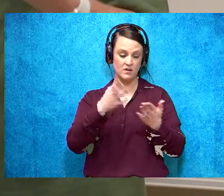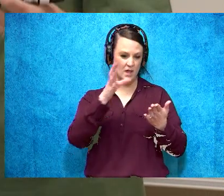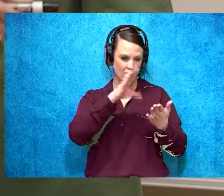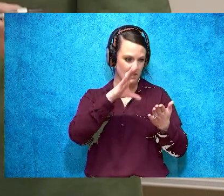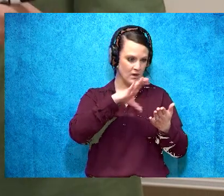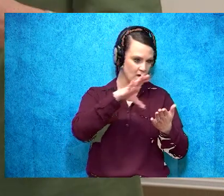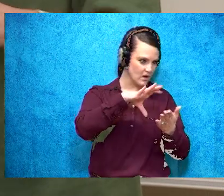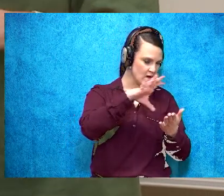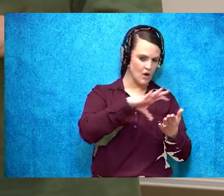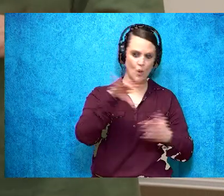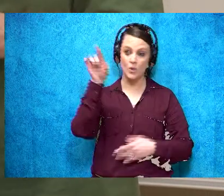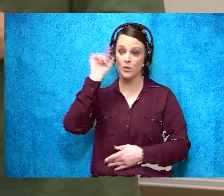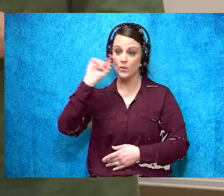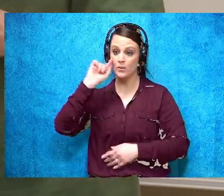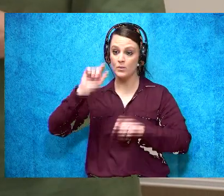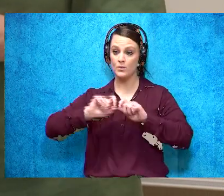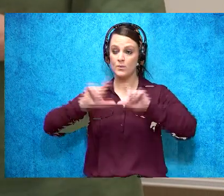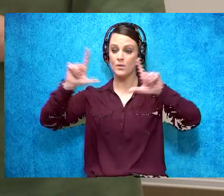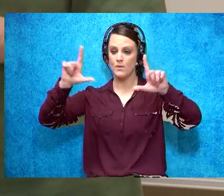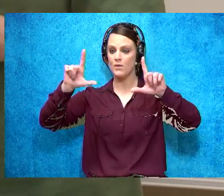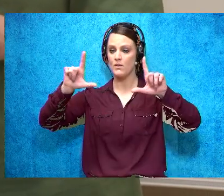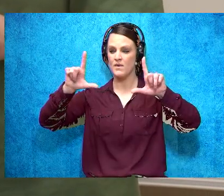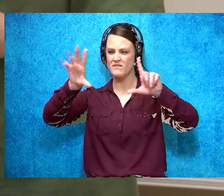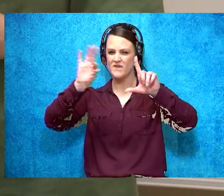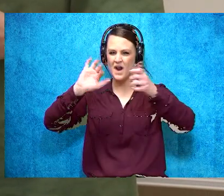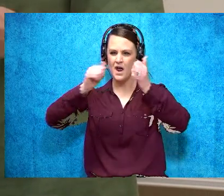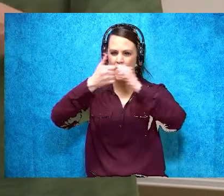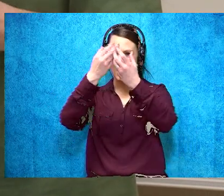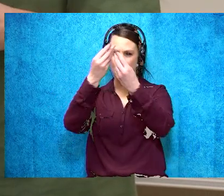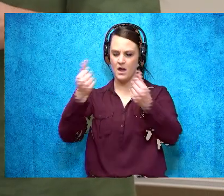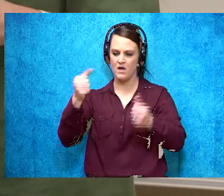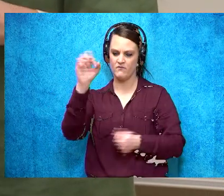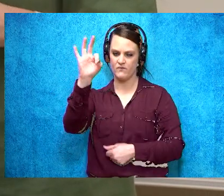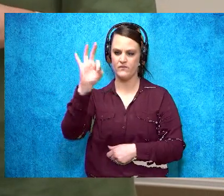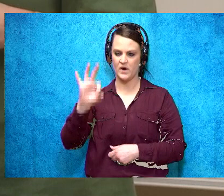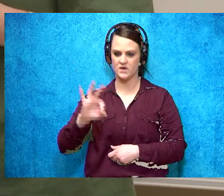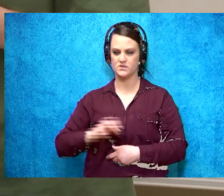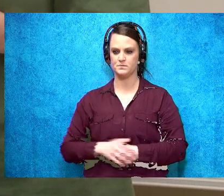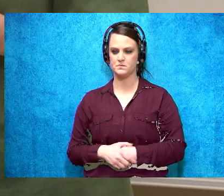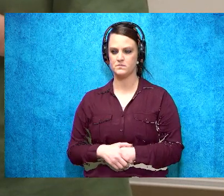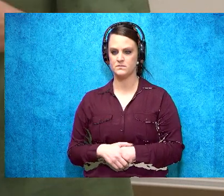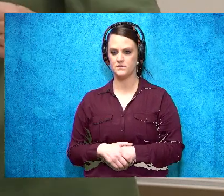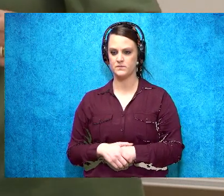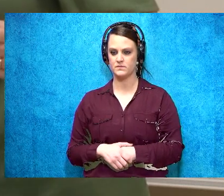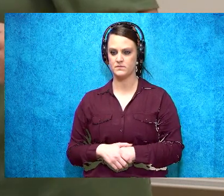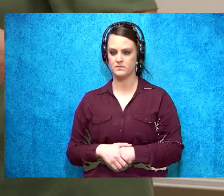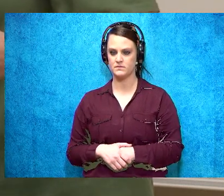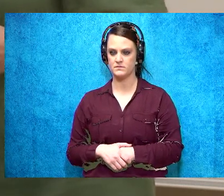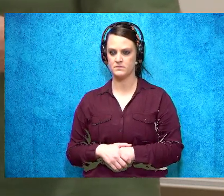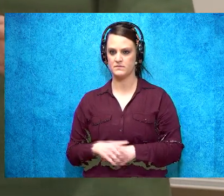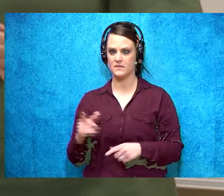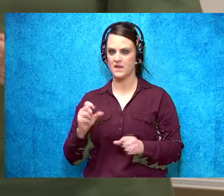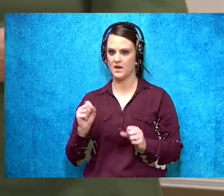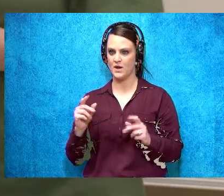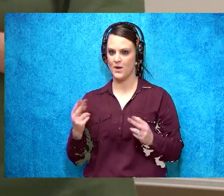it, whatever you need to do to remember how to figure those out. Okay? Oh, I lost my top. Hang